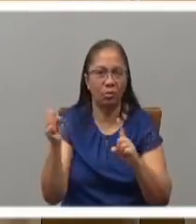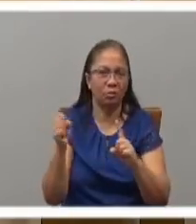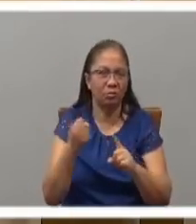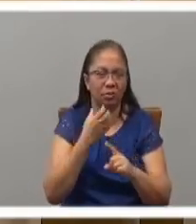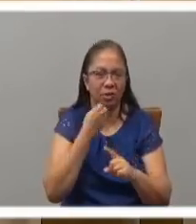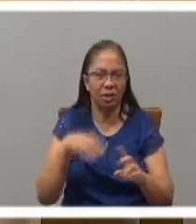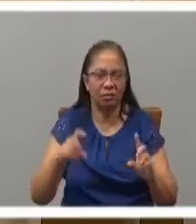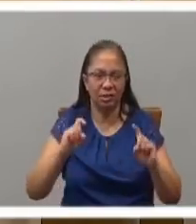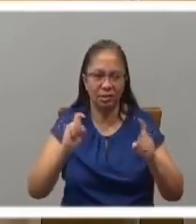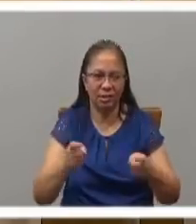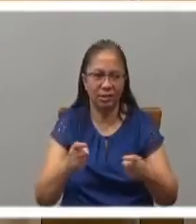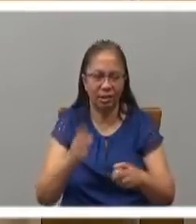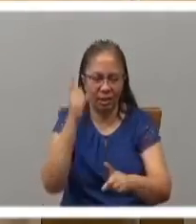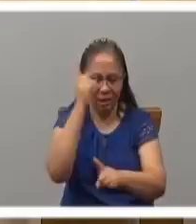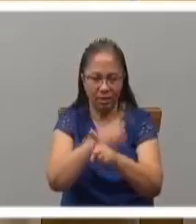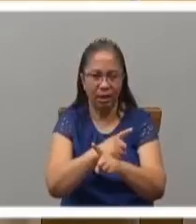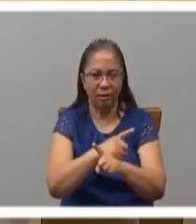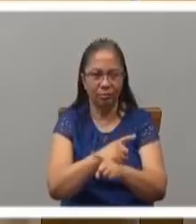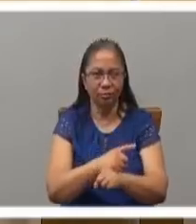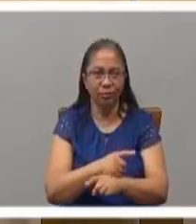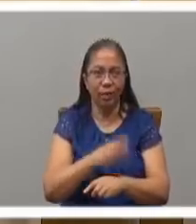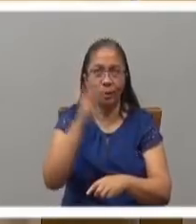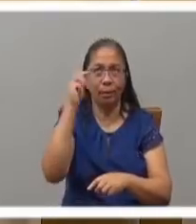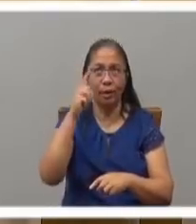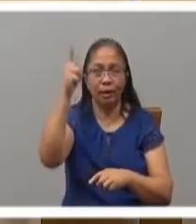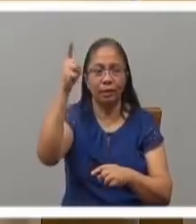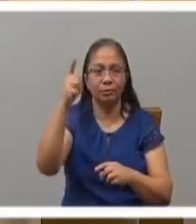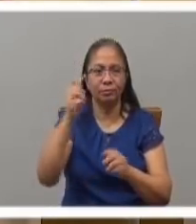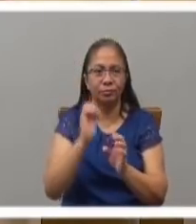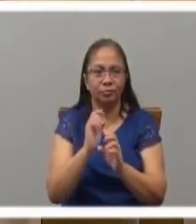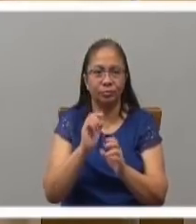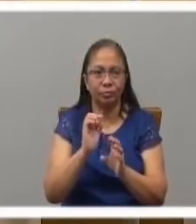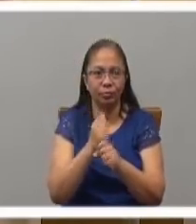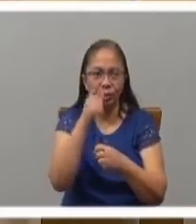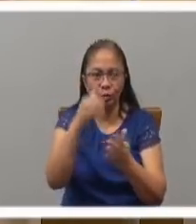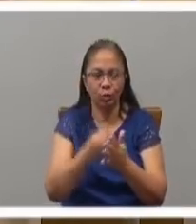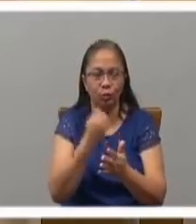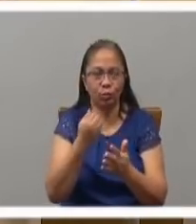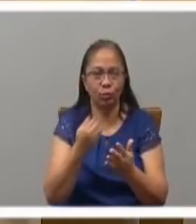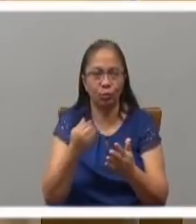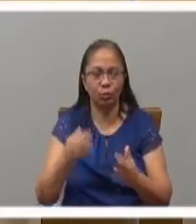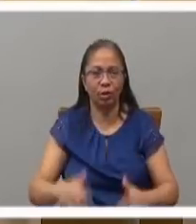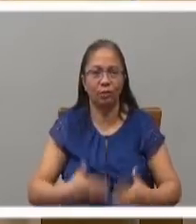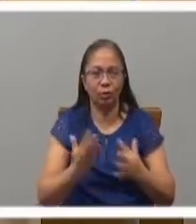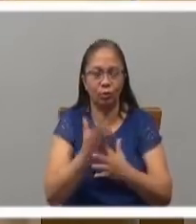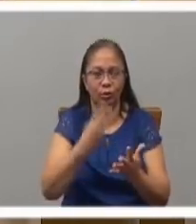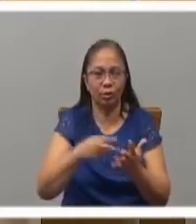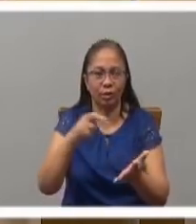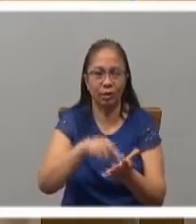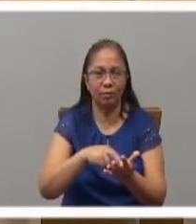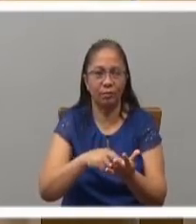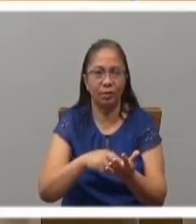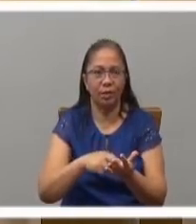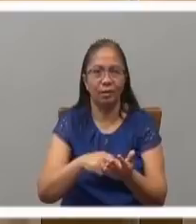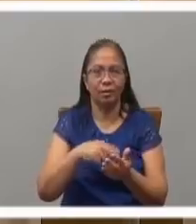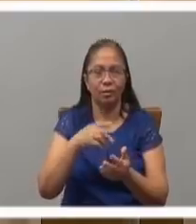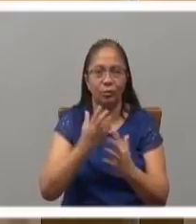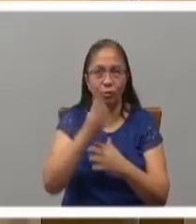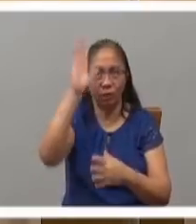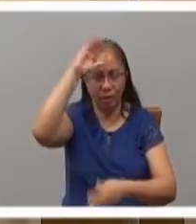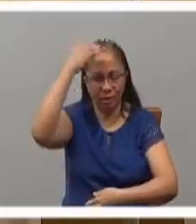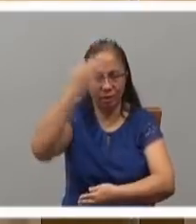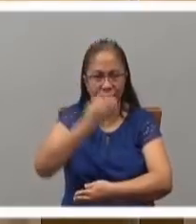of sin. Amen. And may he who restores you to eternal life in the resurrection of his only